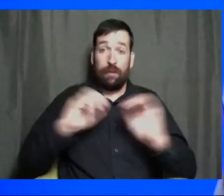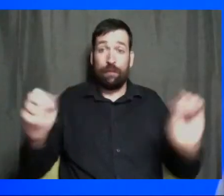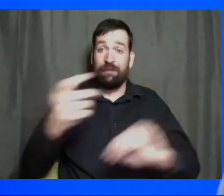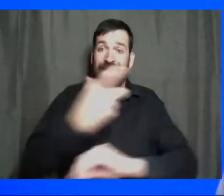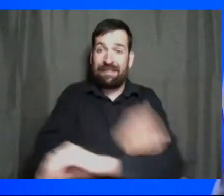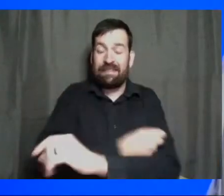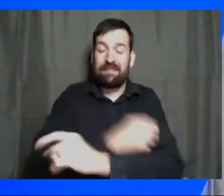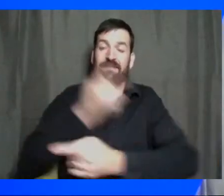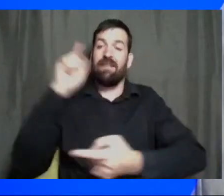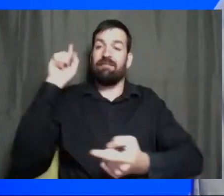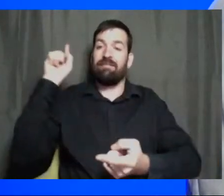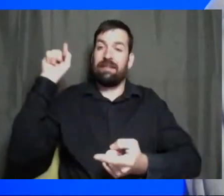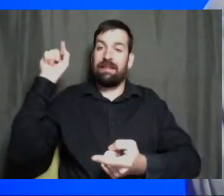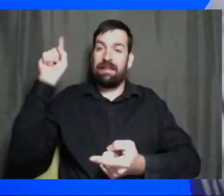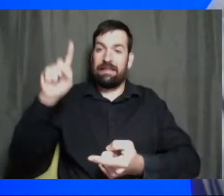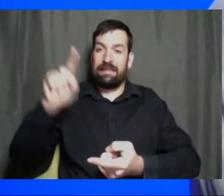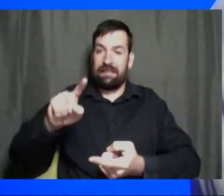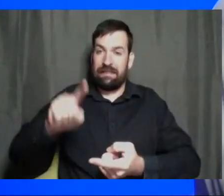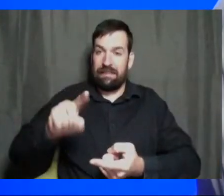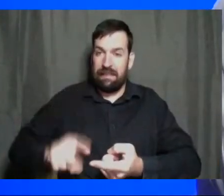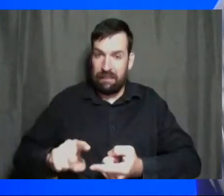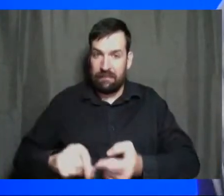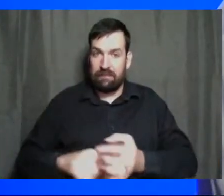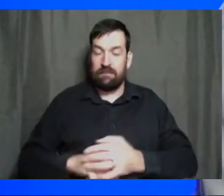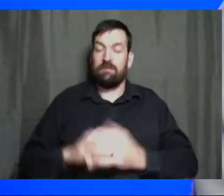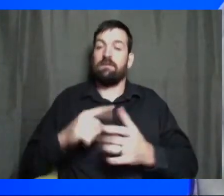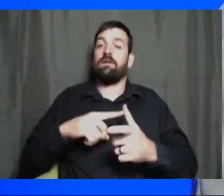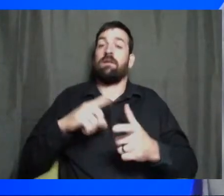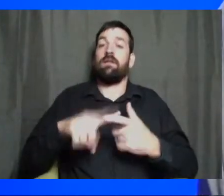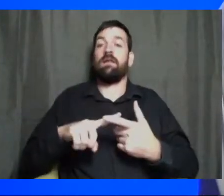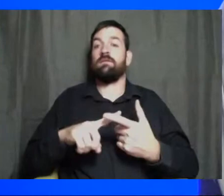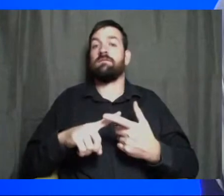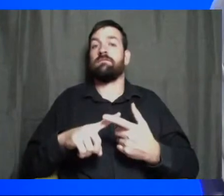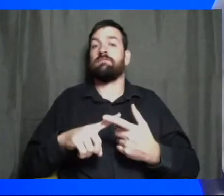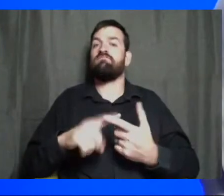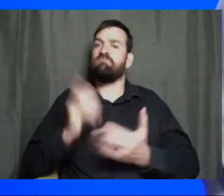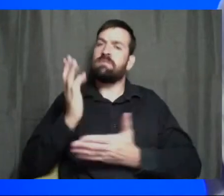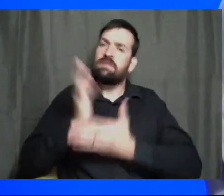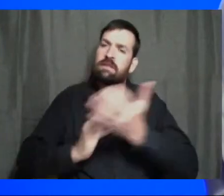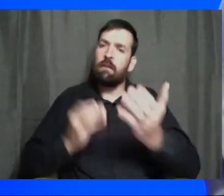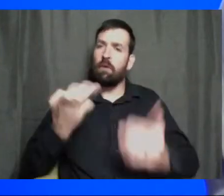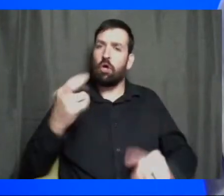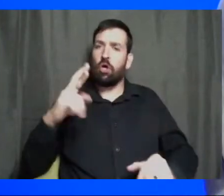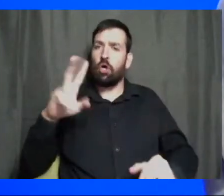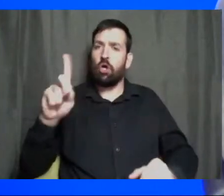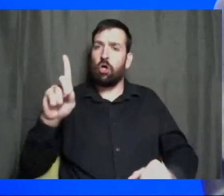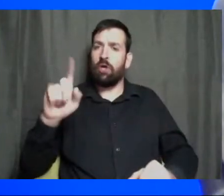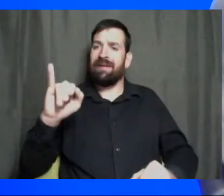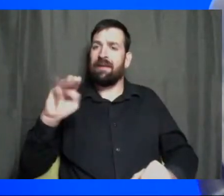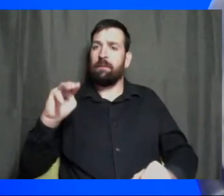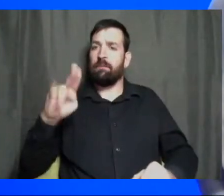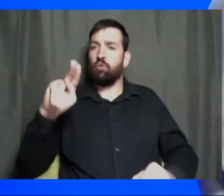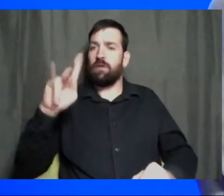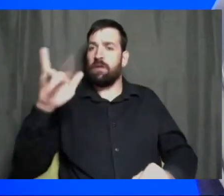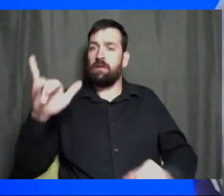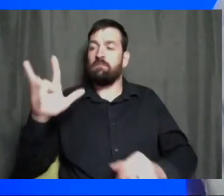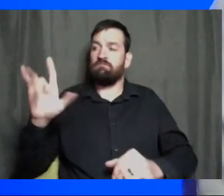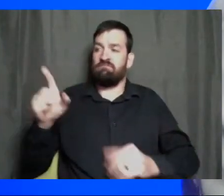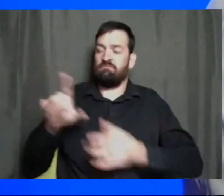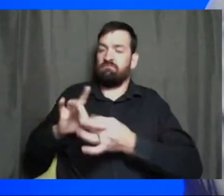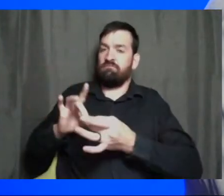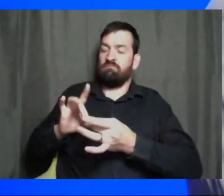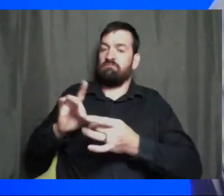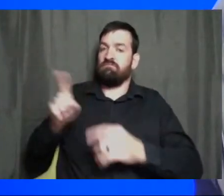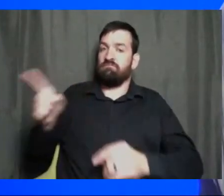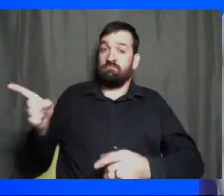and less. And then there is some herd immunity. People like Dr. Berenger, who's had COVID. I've